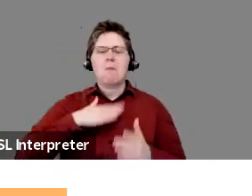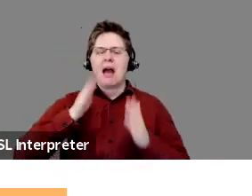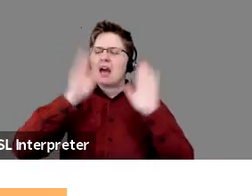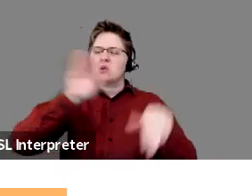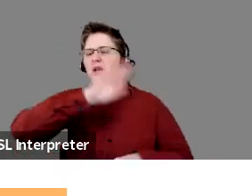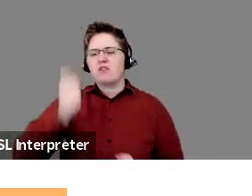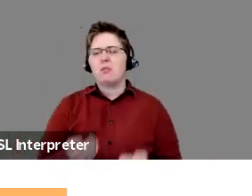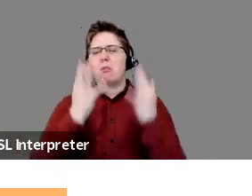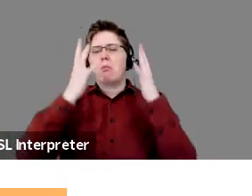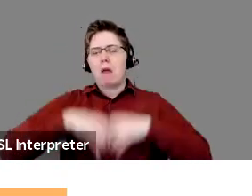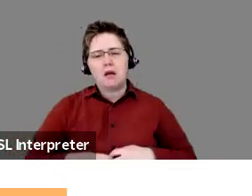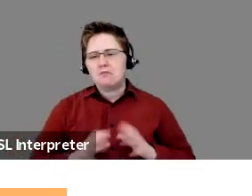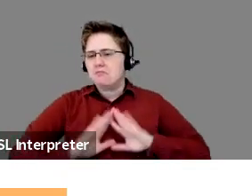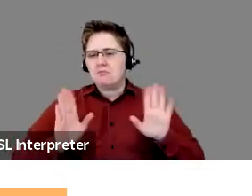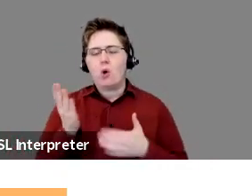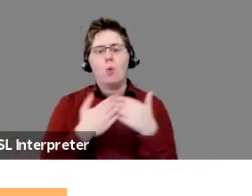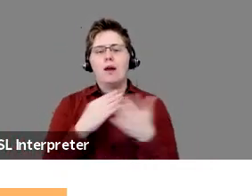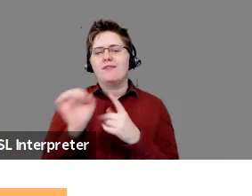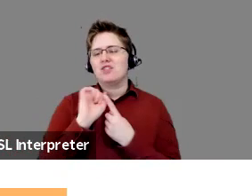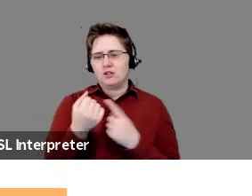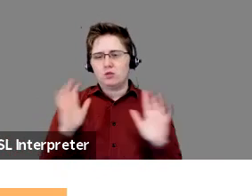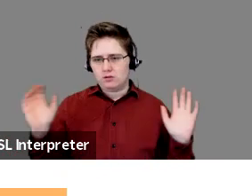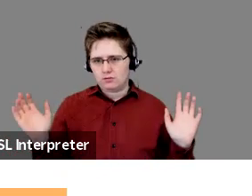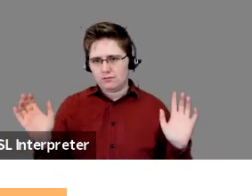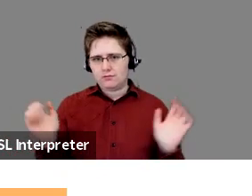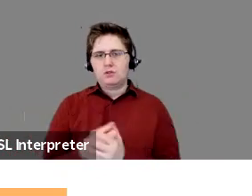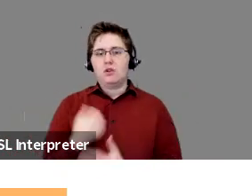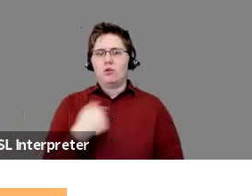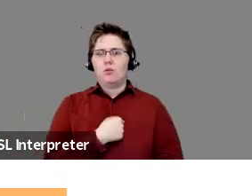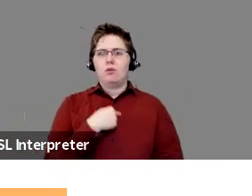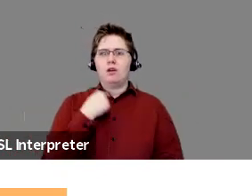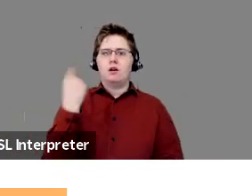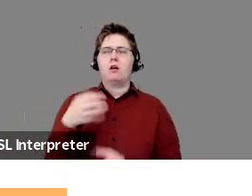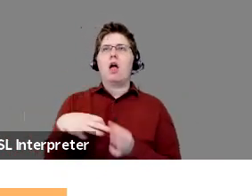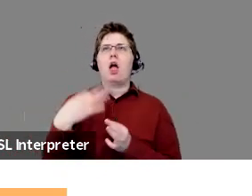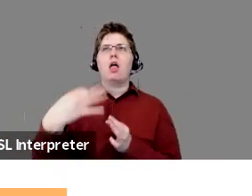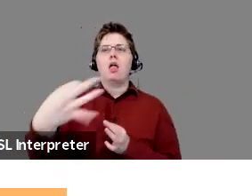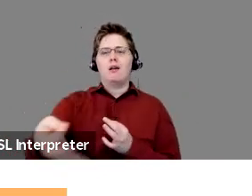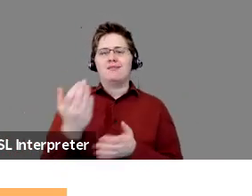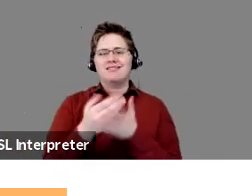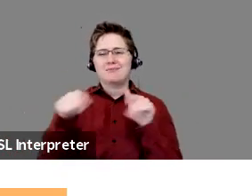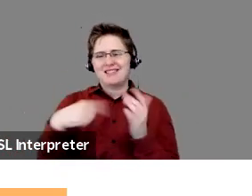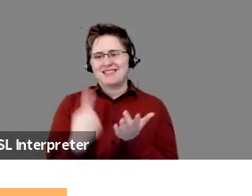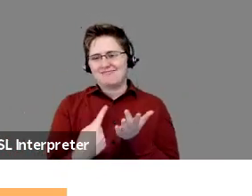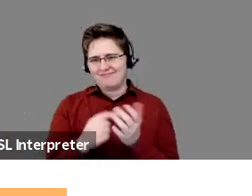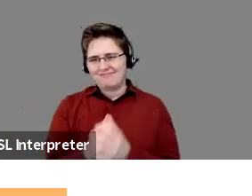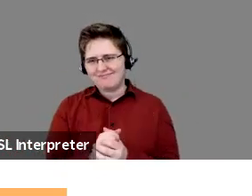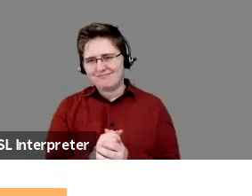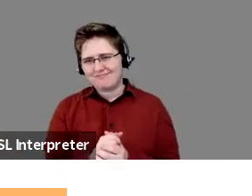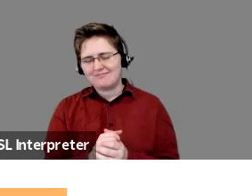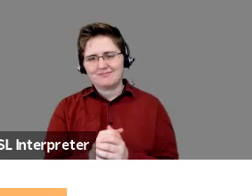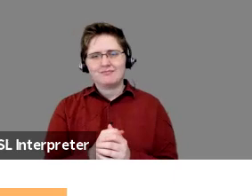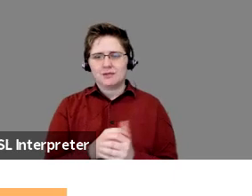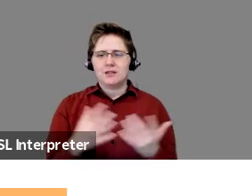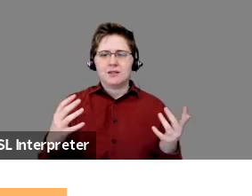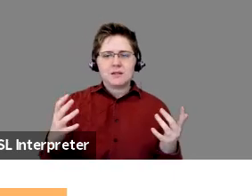or whatever the situation might be. And so we constantly delay putting off some of these conversations or